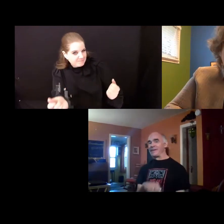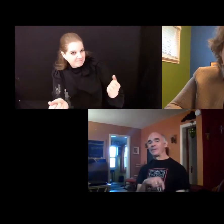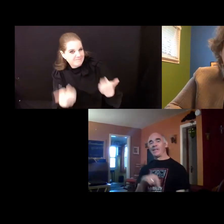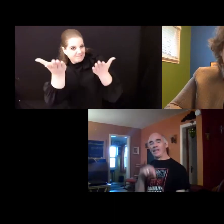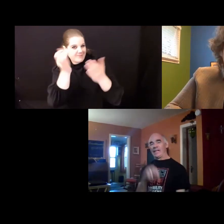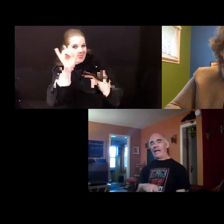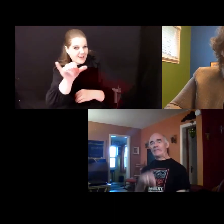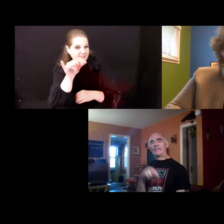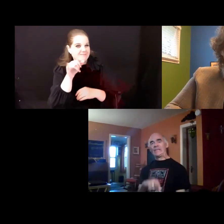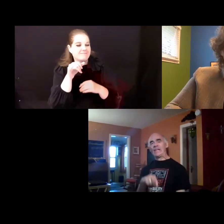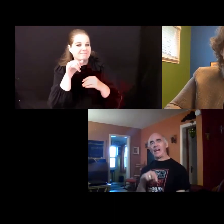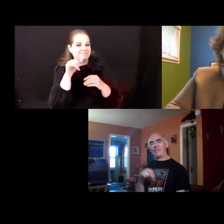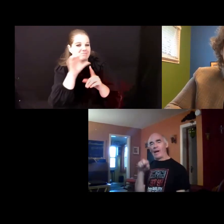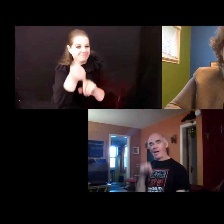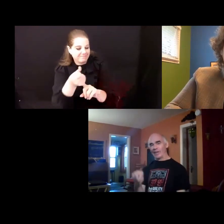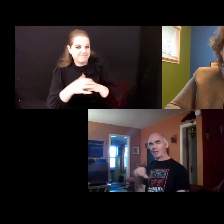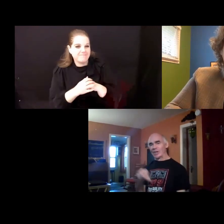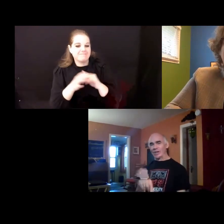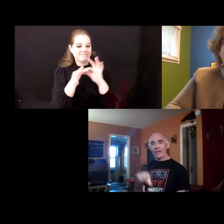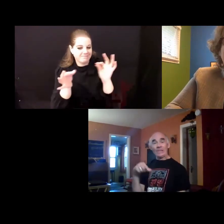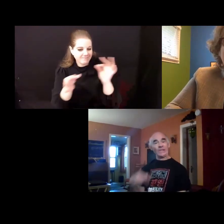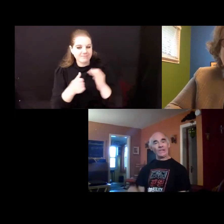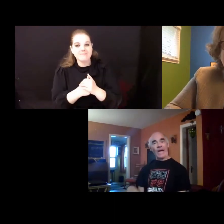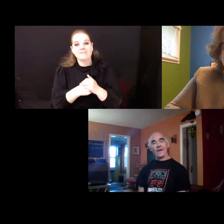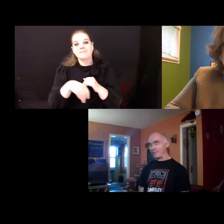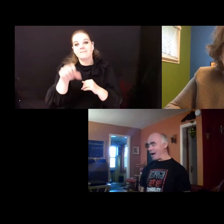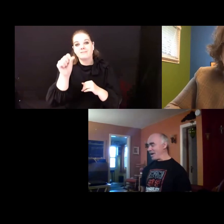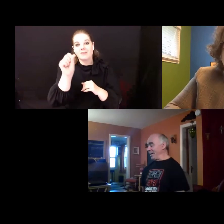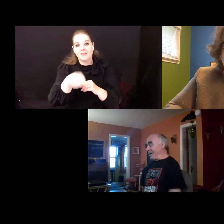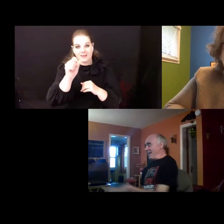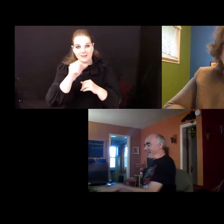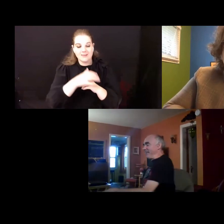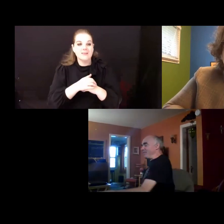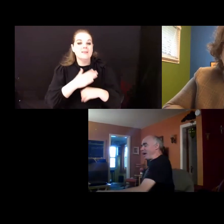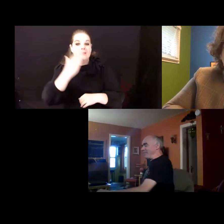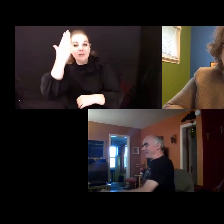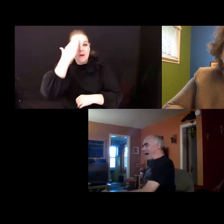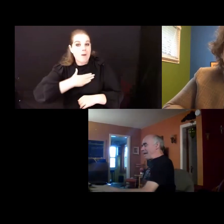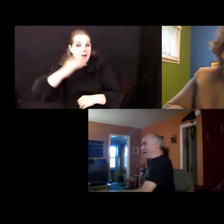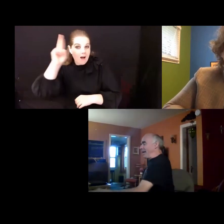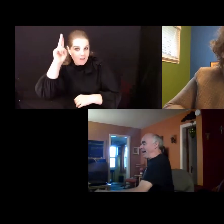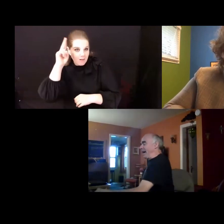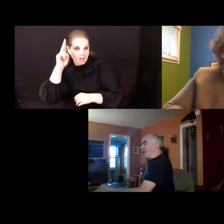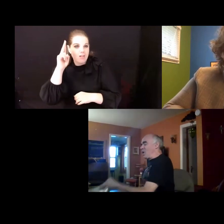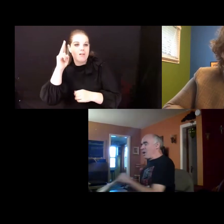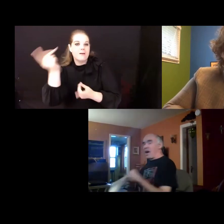of fact, yesterday my uncle stopped by and he brought by